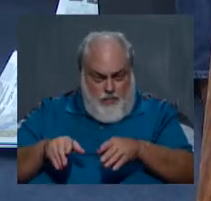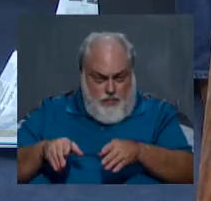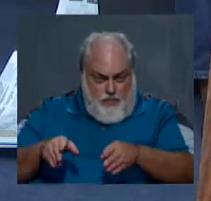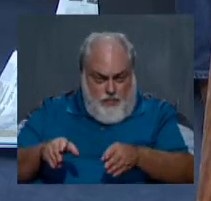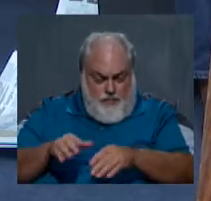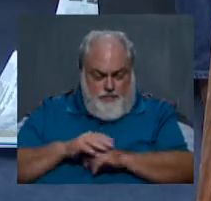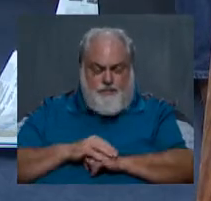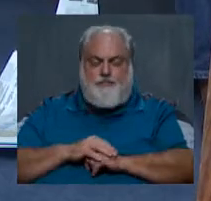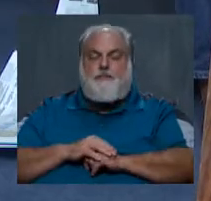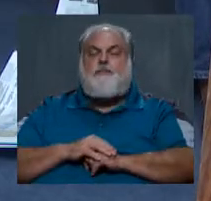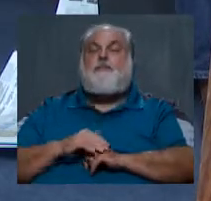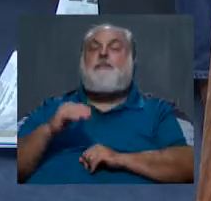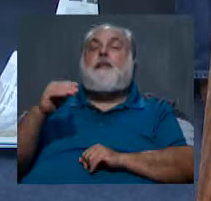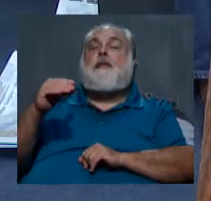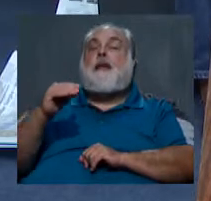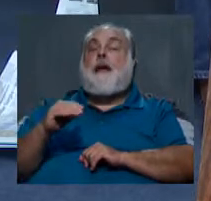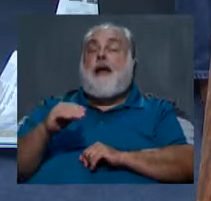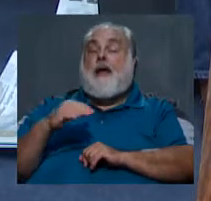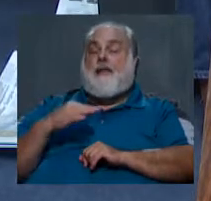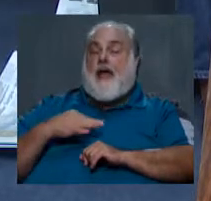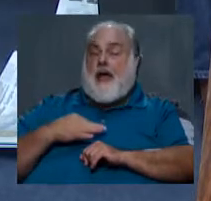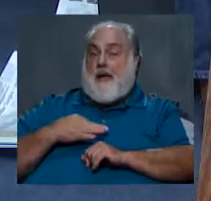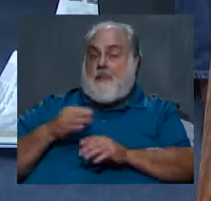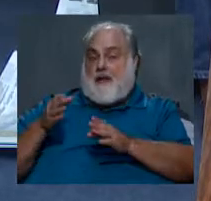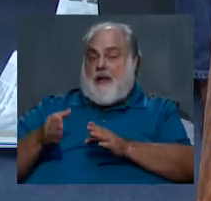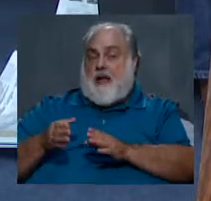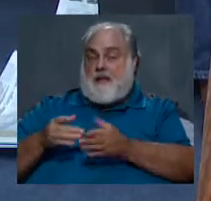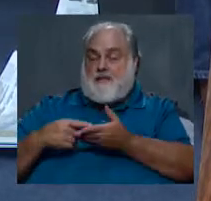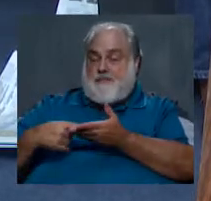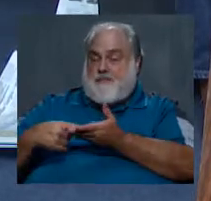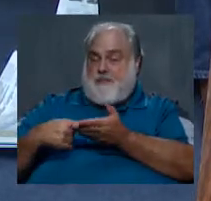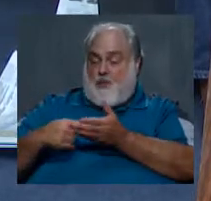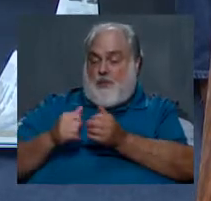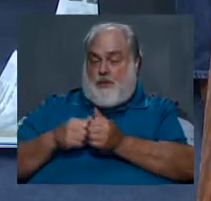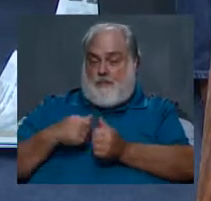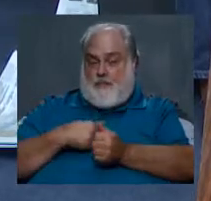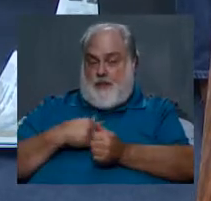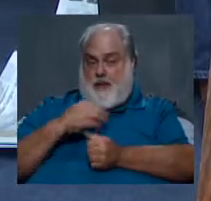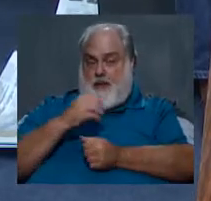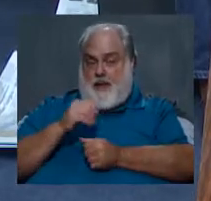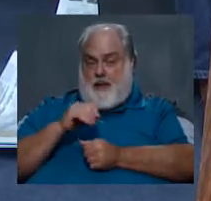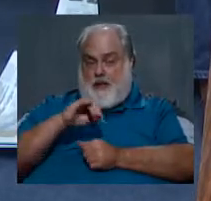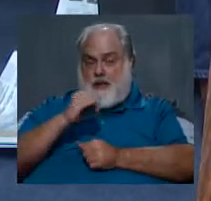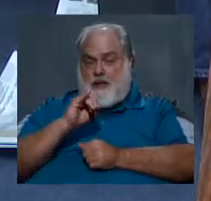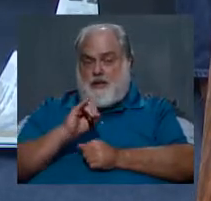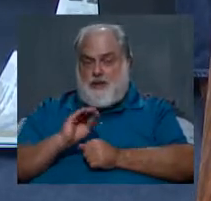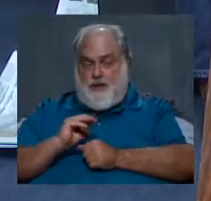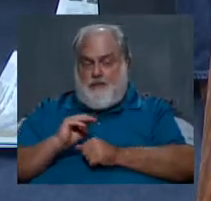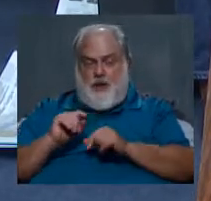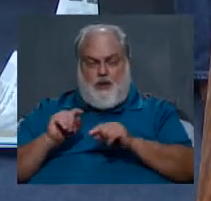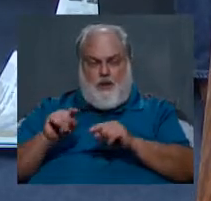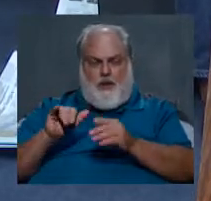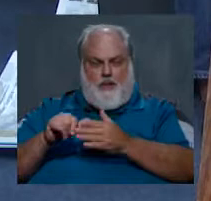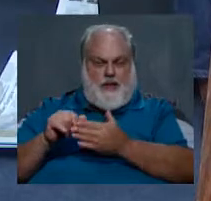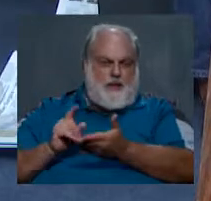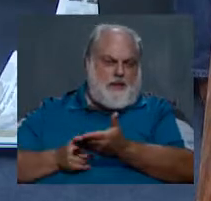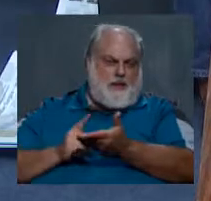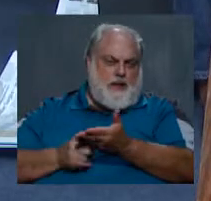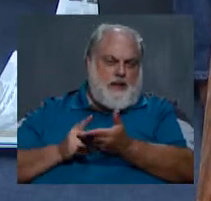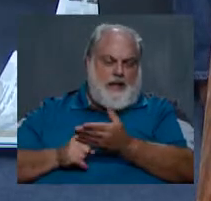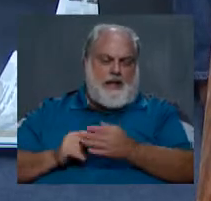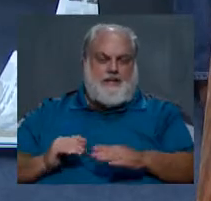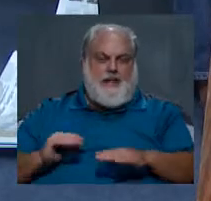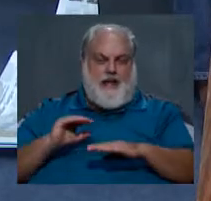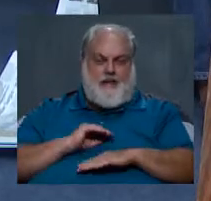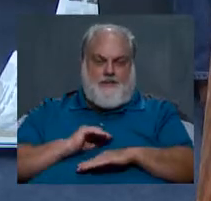applicant initiated dialogue with me and my advisor, Jim Hathaway. Through that dialogue, the applicant